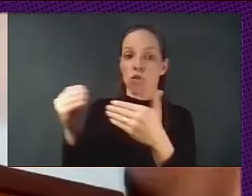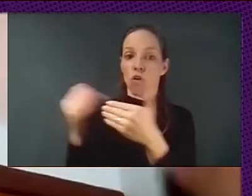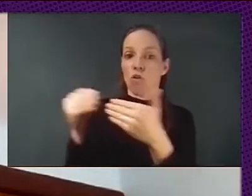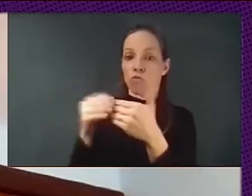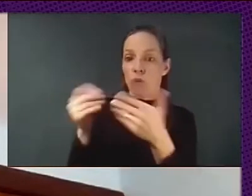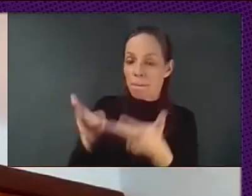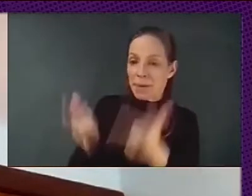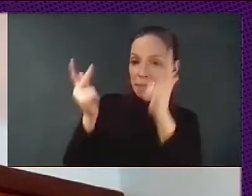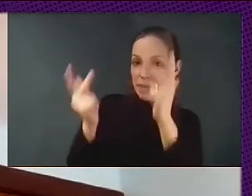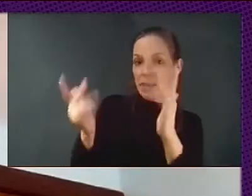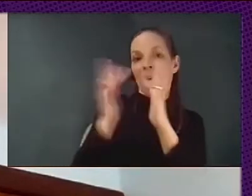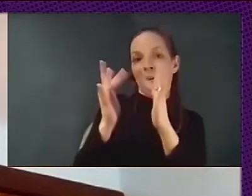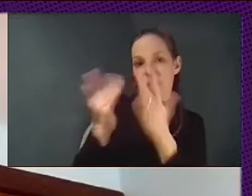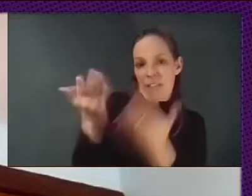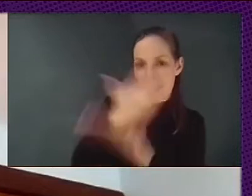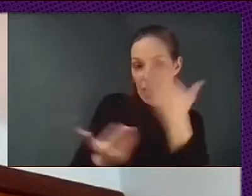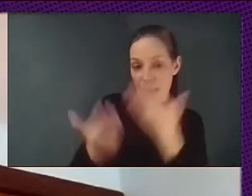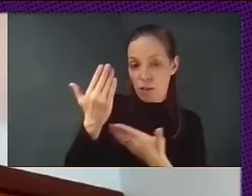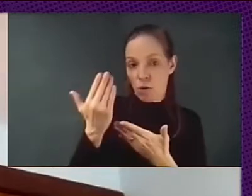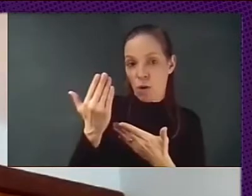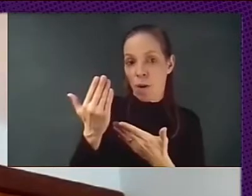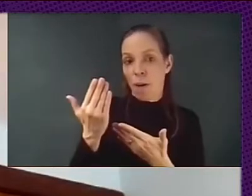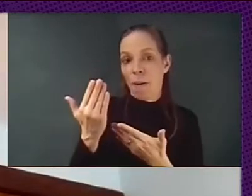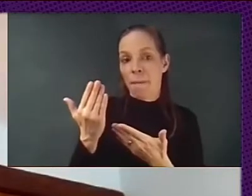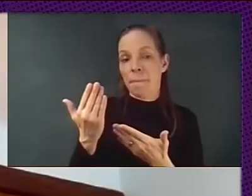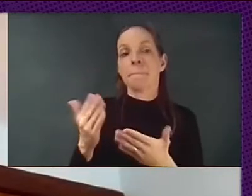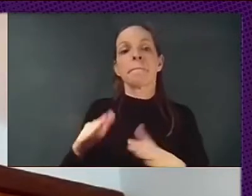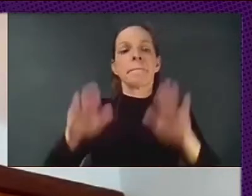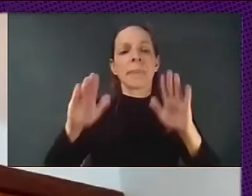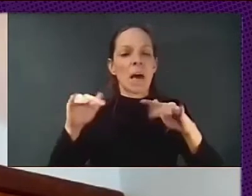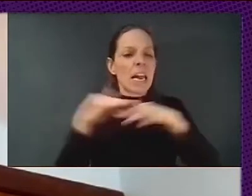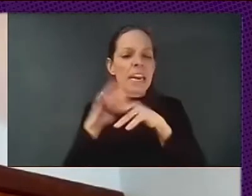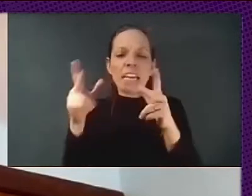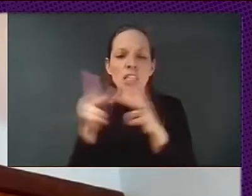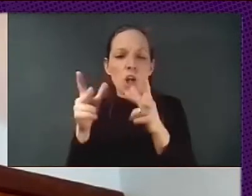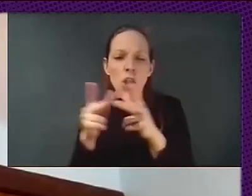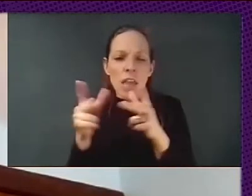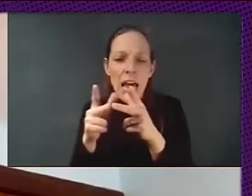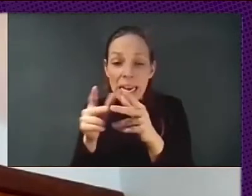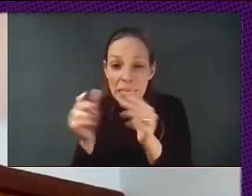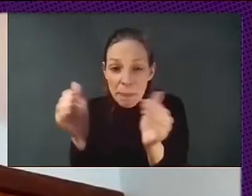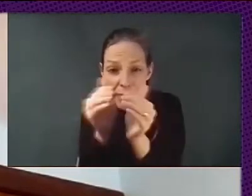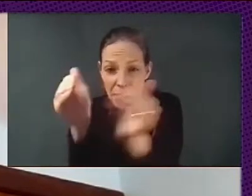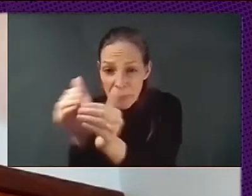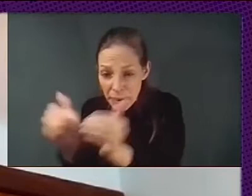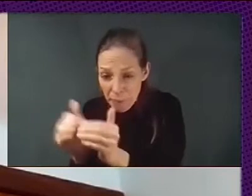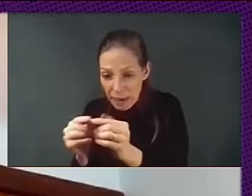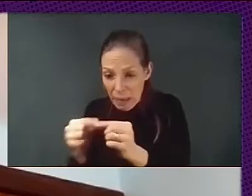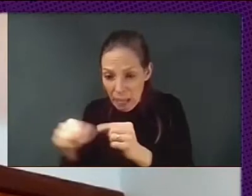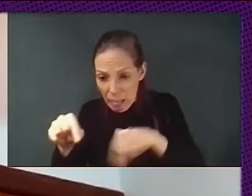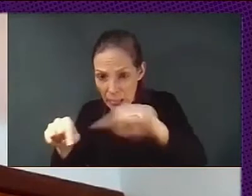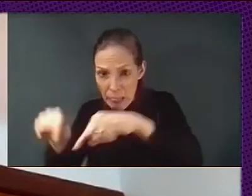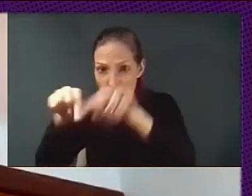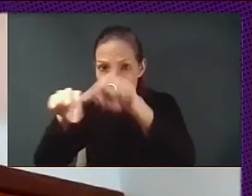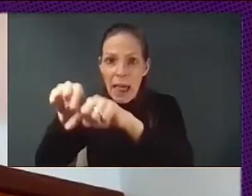get access to everybody still. So there's still an element in the bill, which is preferential to big tech. On top of